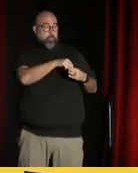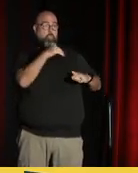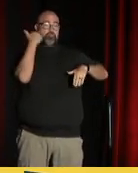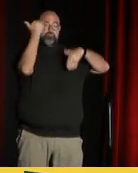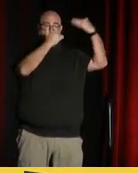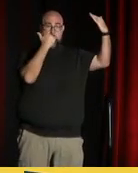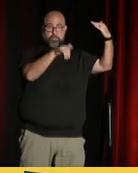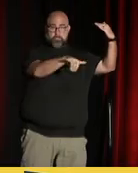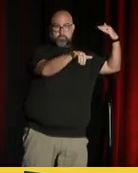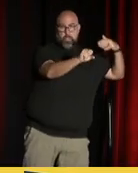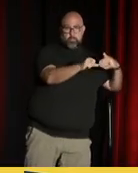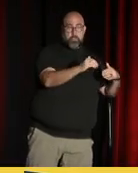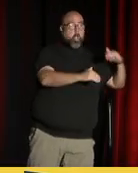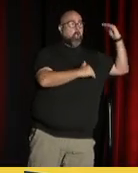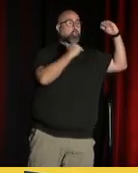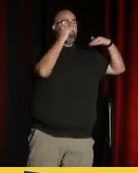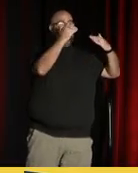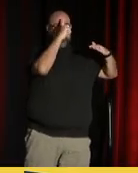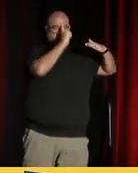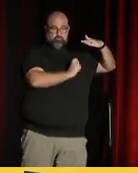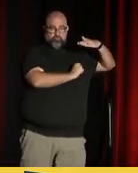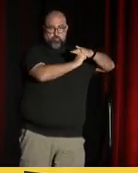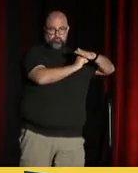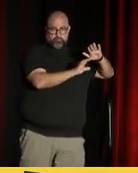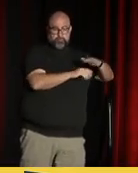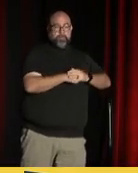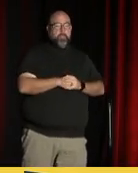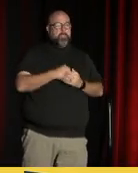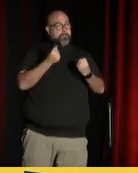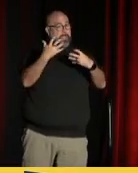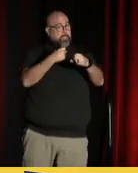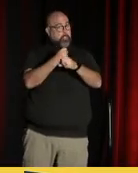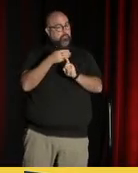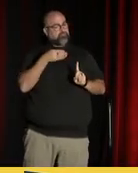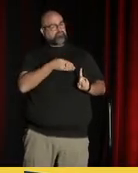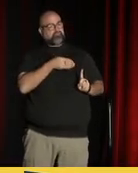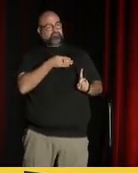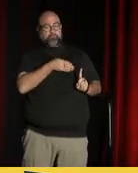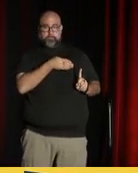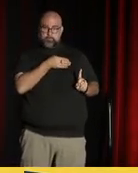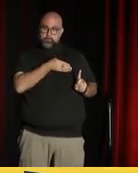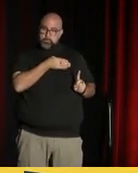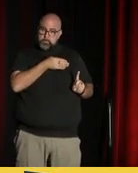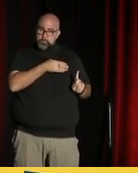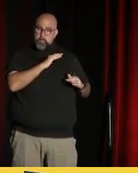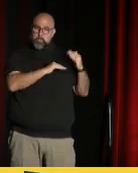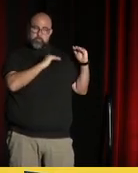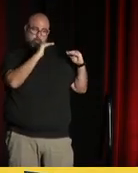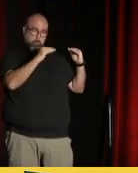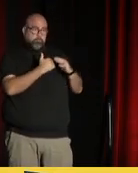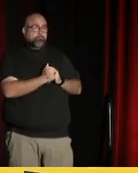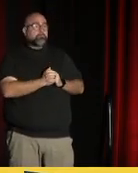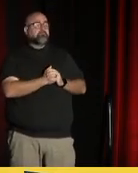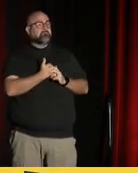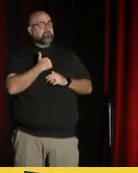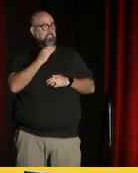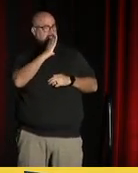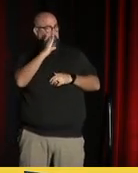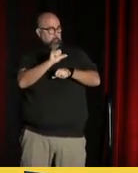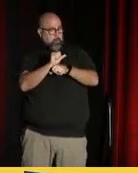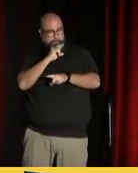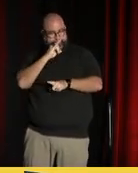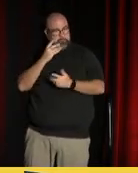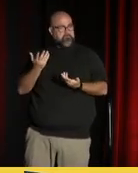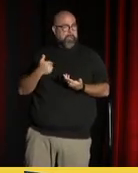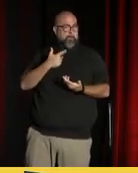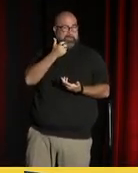adults with strokes. And for years, that's all we did is work for adults, because I never worked with kids